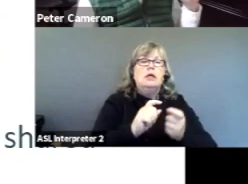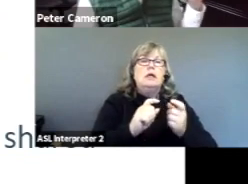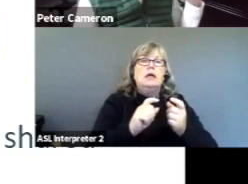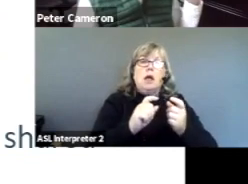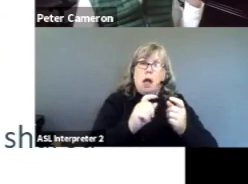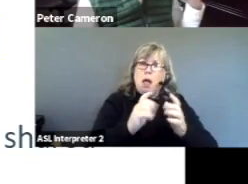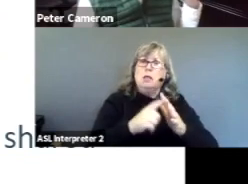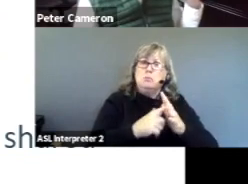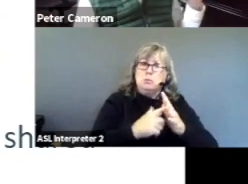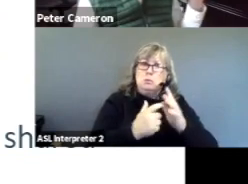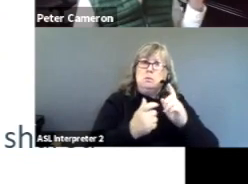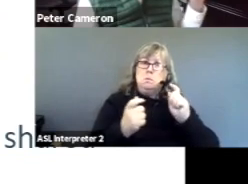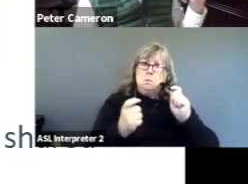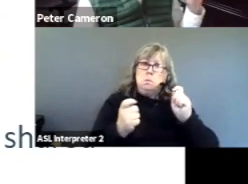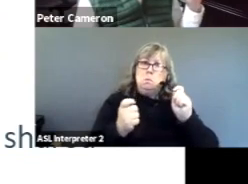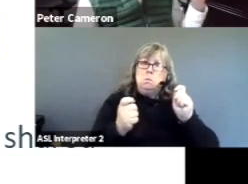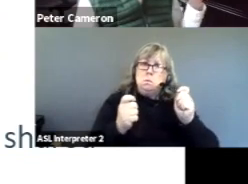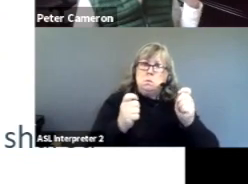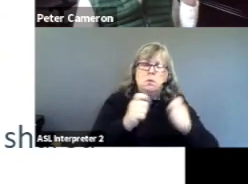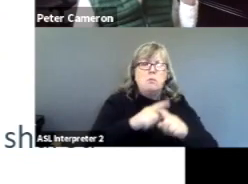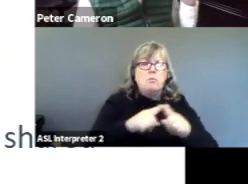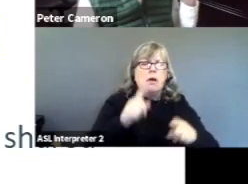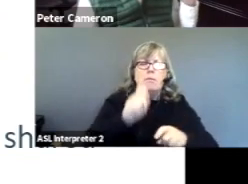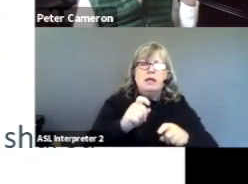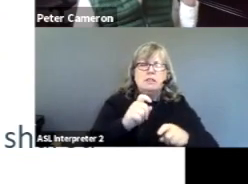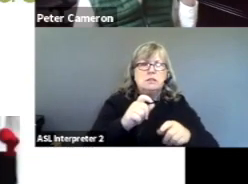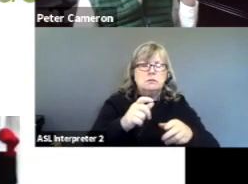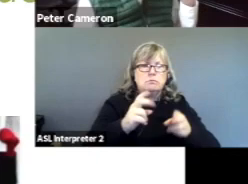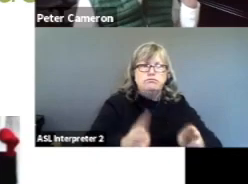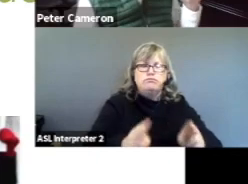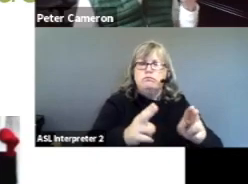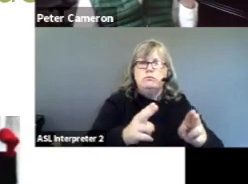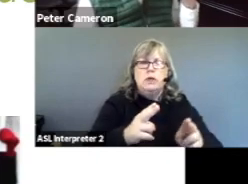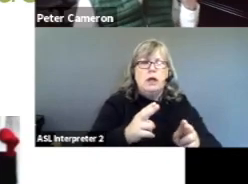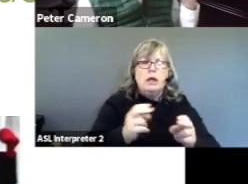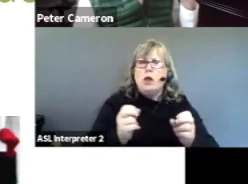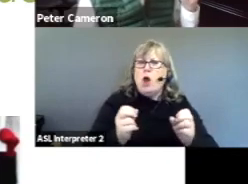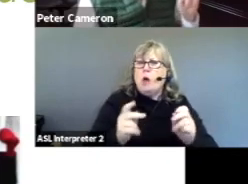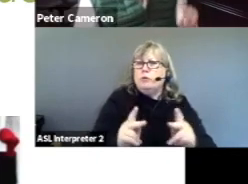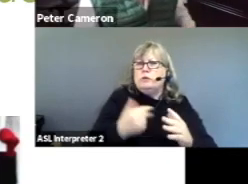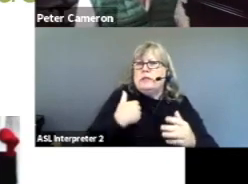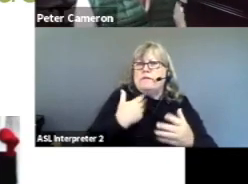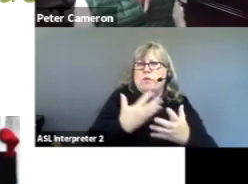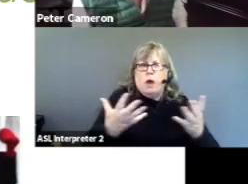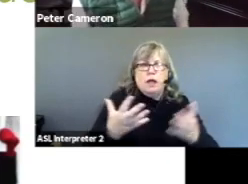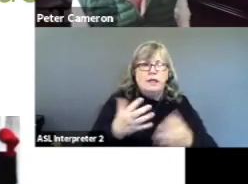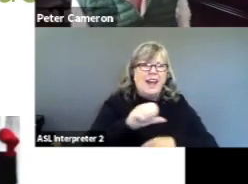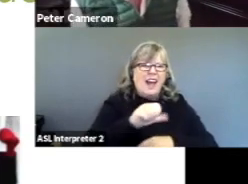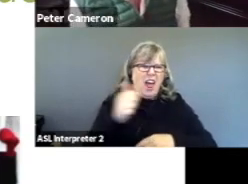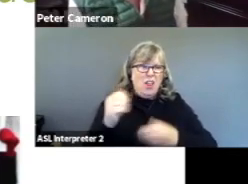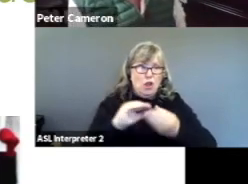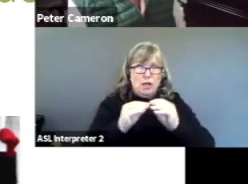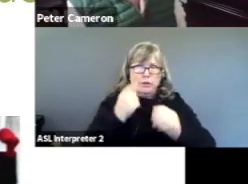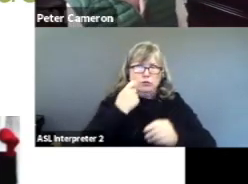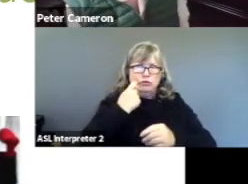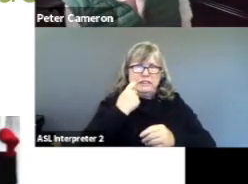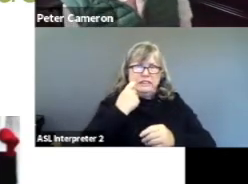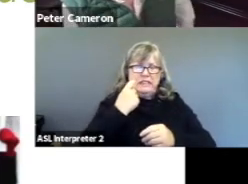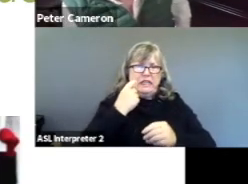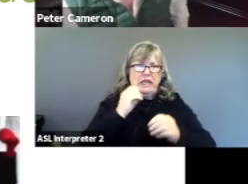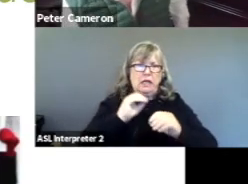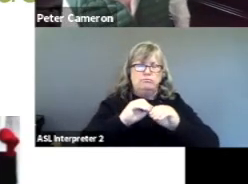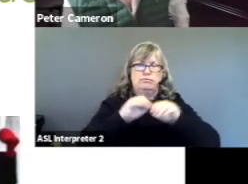And what are the opportunities we're going to talk about today? Oh, and this other statistic that just came out this